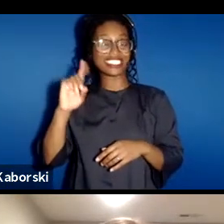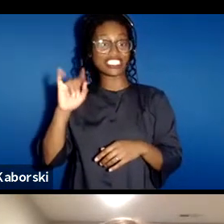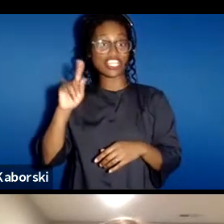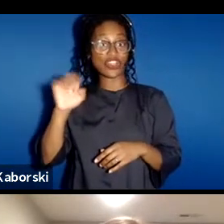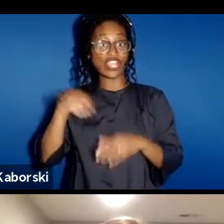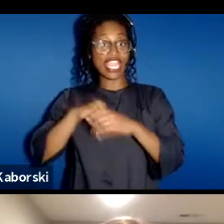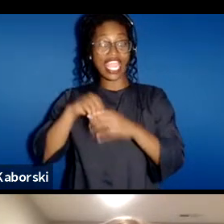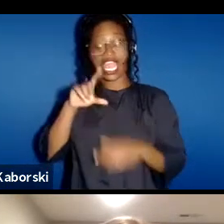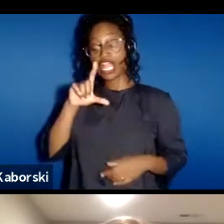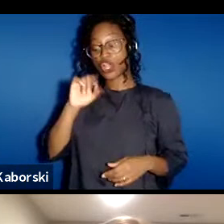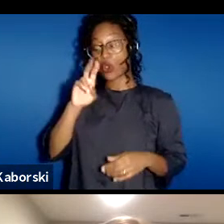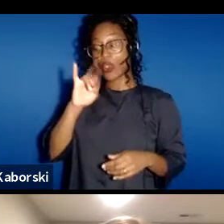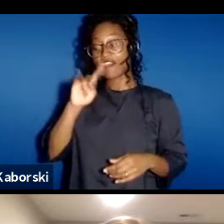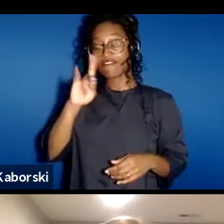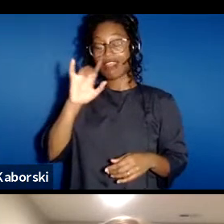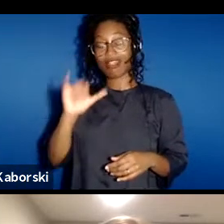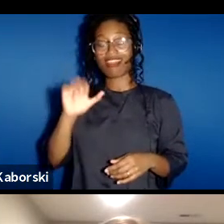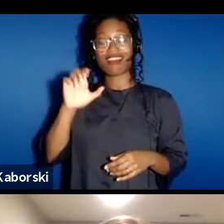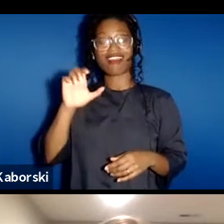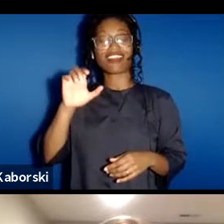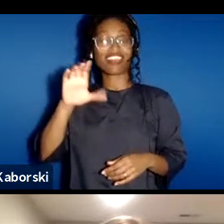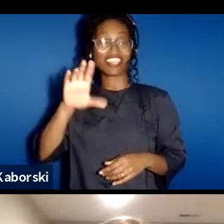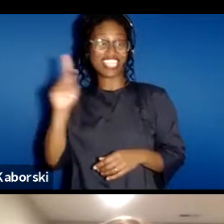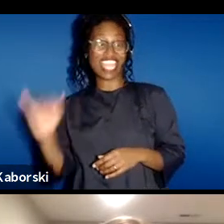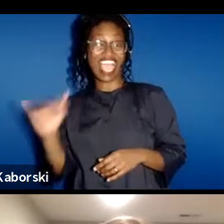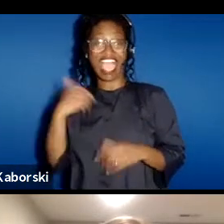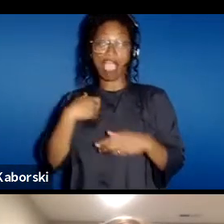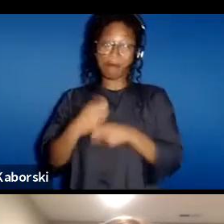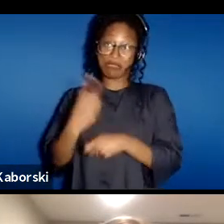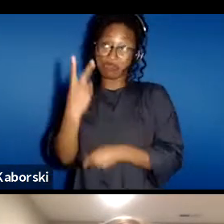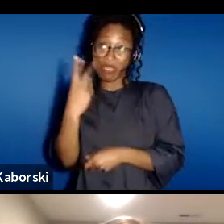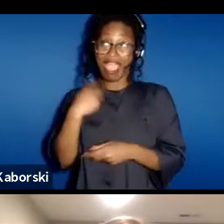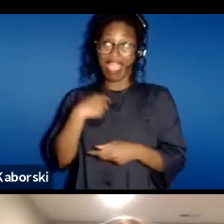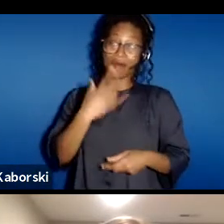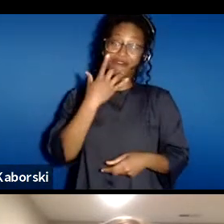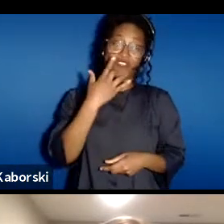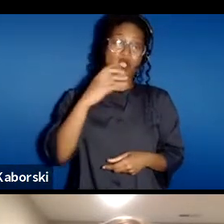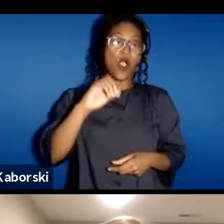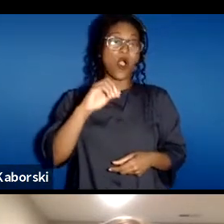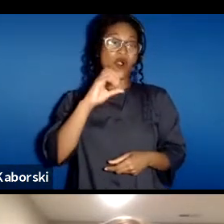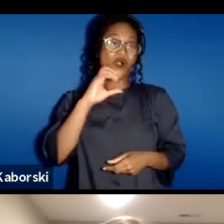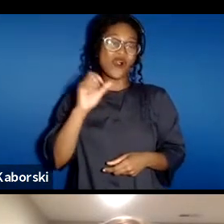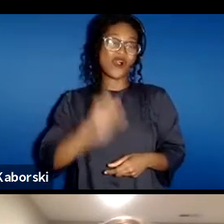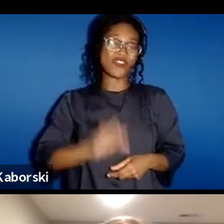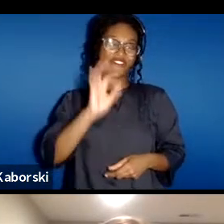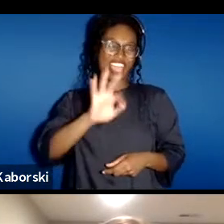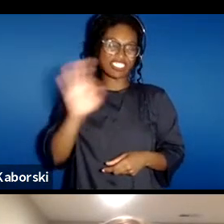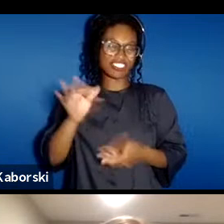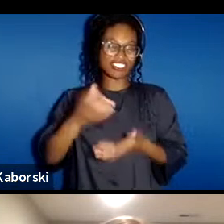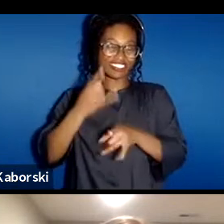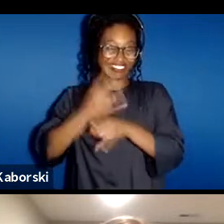I actually made two tonight to have. I'm an old-fashioned person.